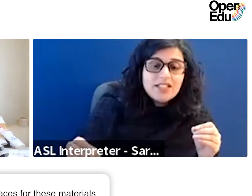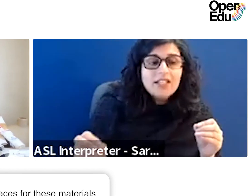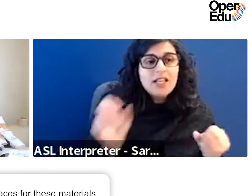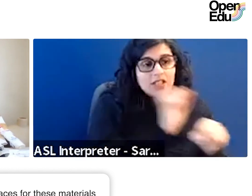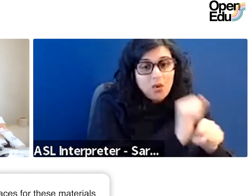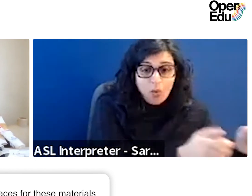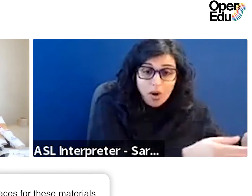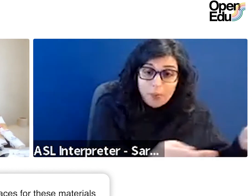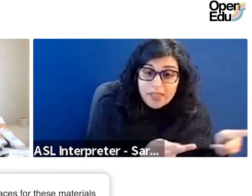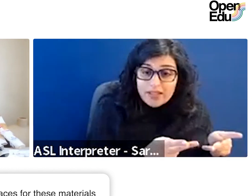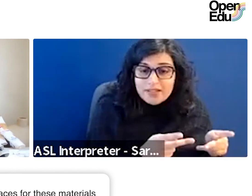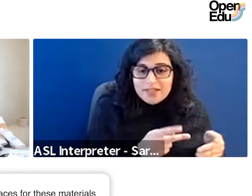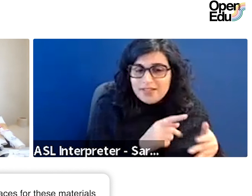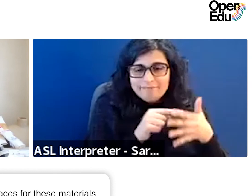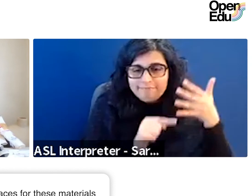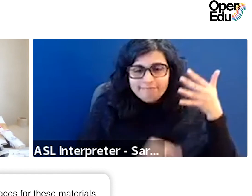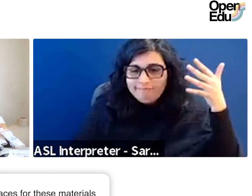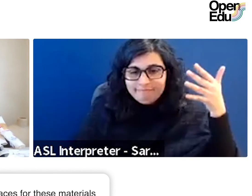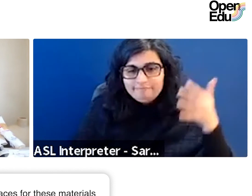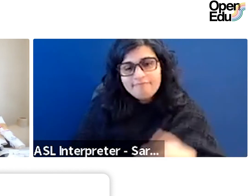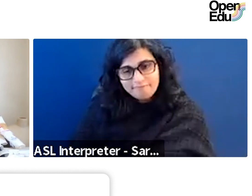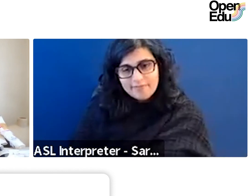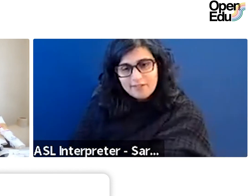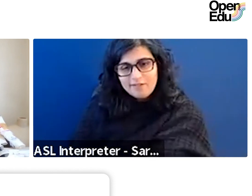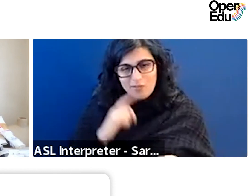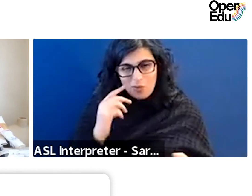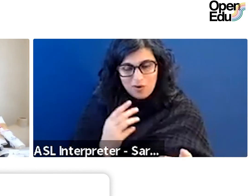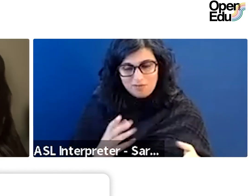workplaces for these materials that you're looking for.